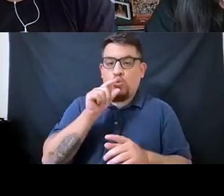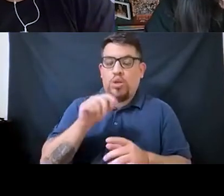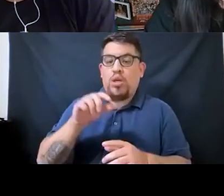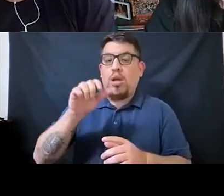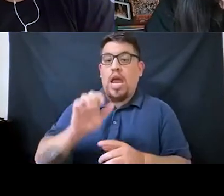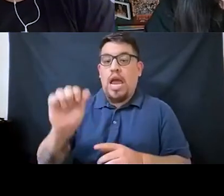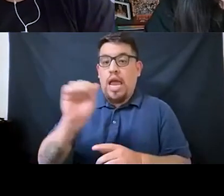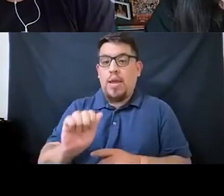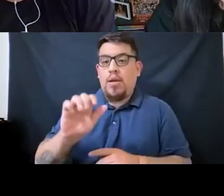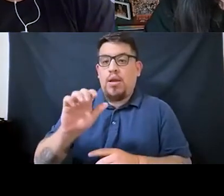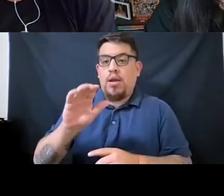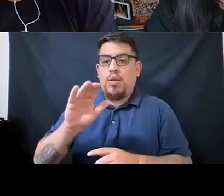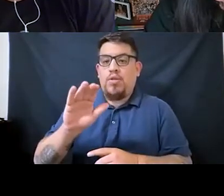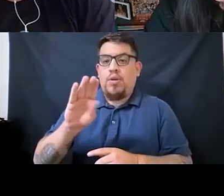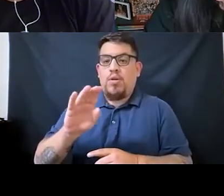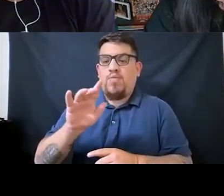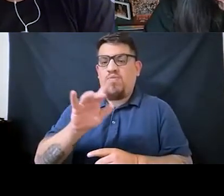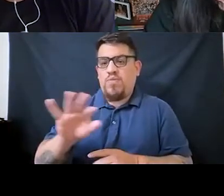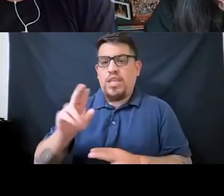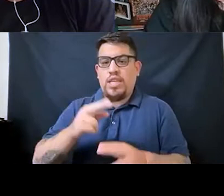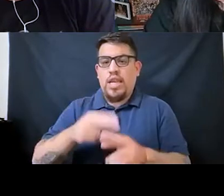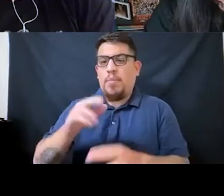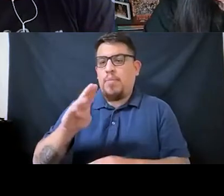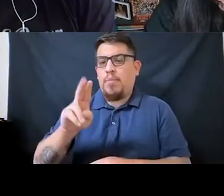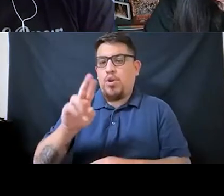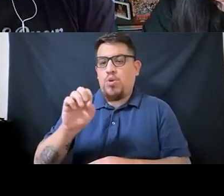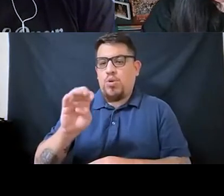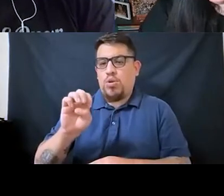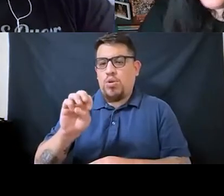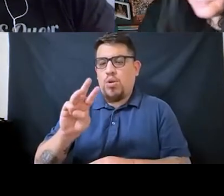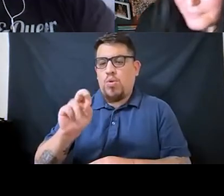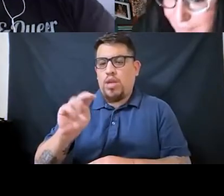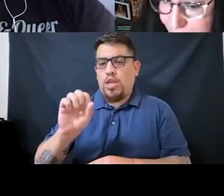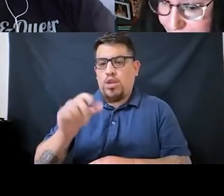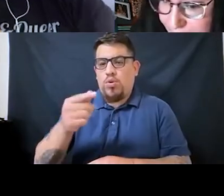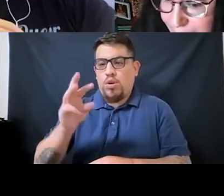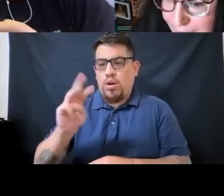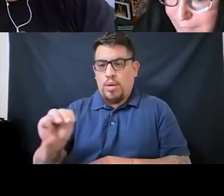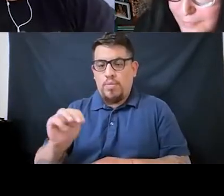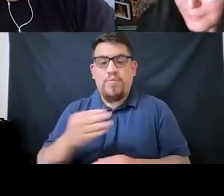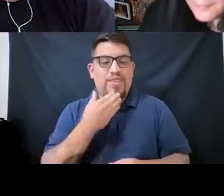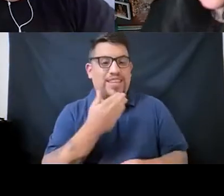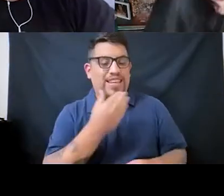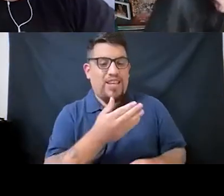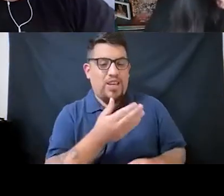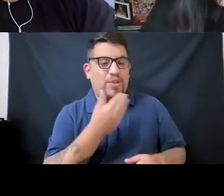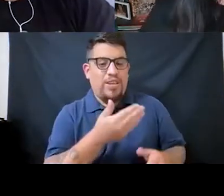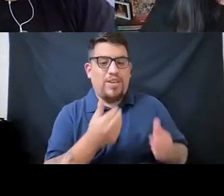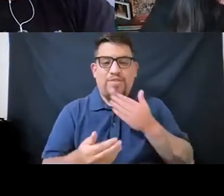Owens Grimm. Bruce, take it away. Thank you, Tigress, and thank you,